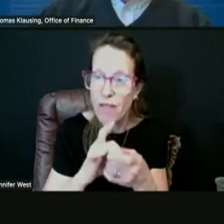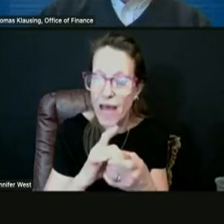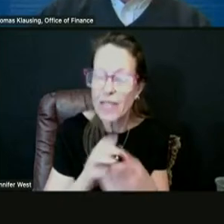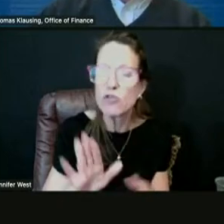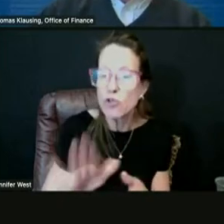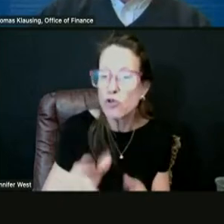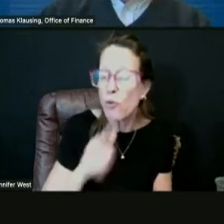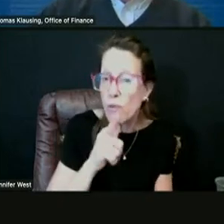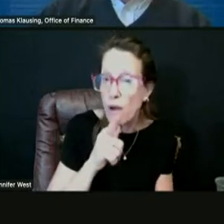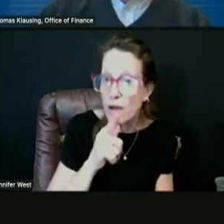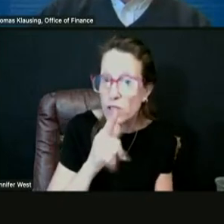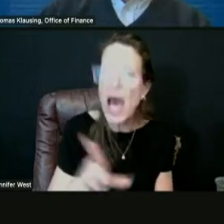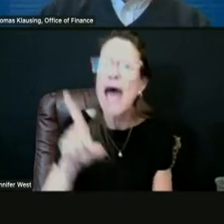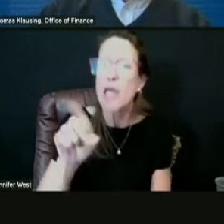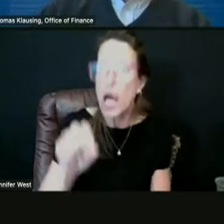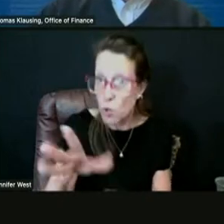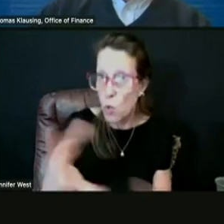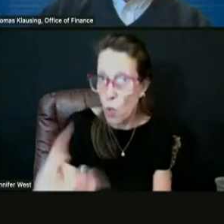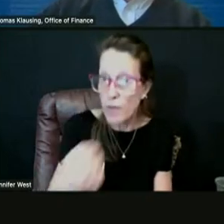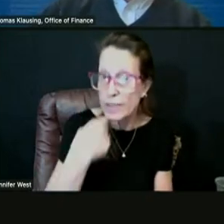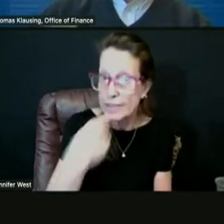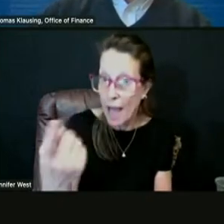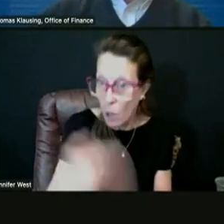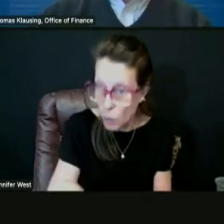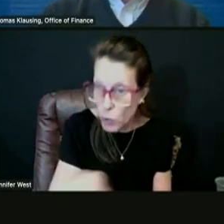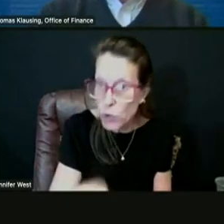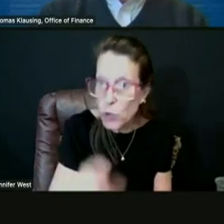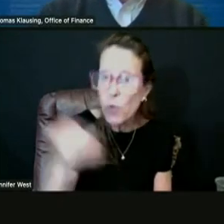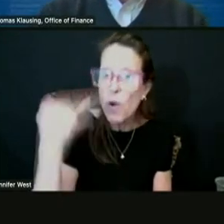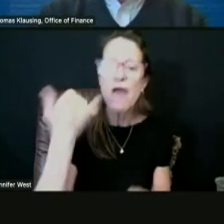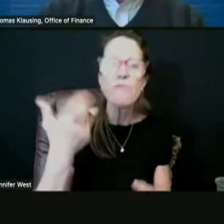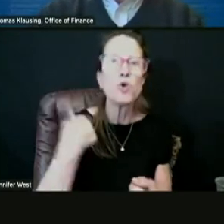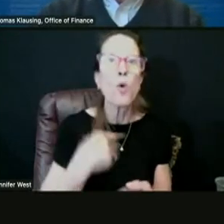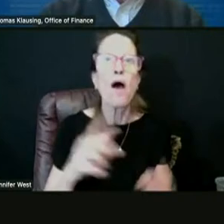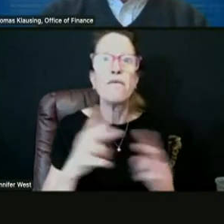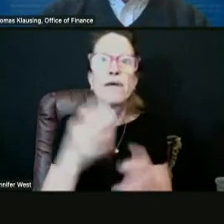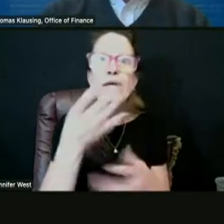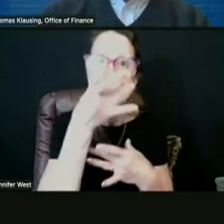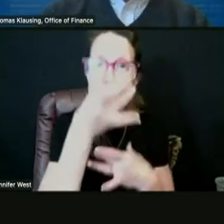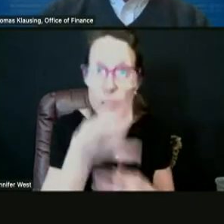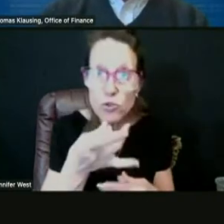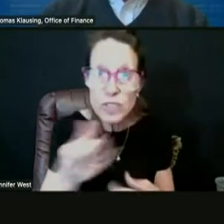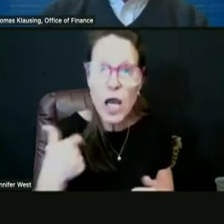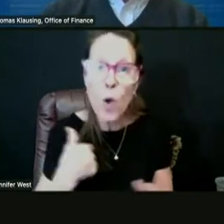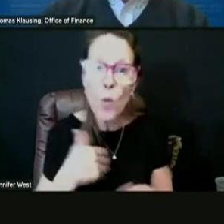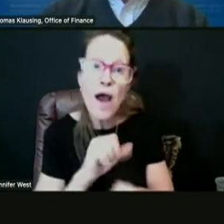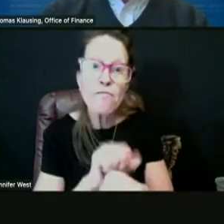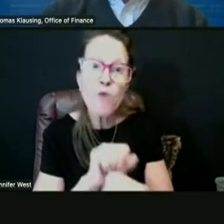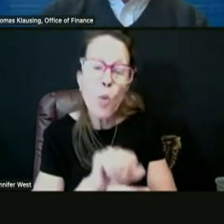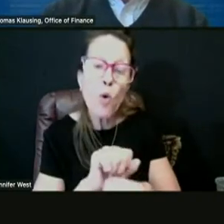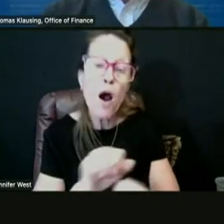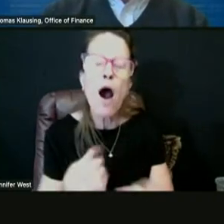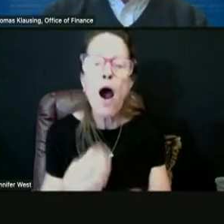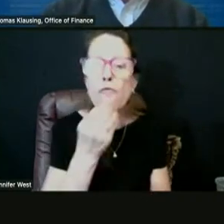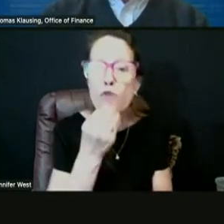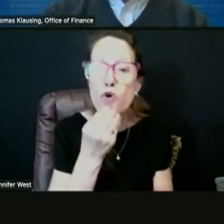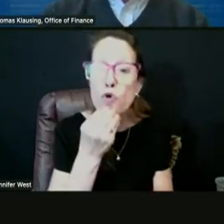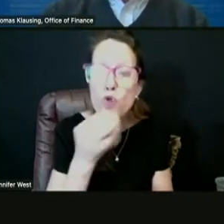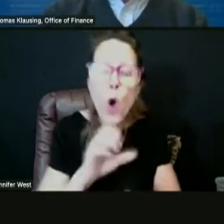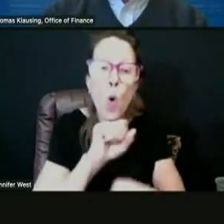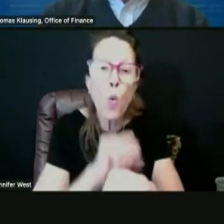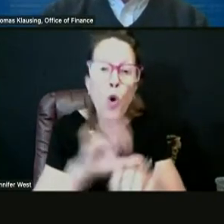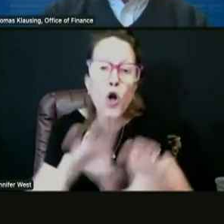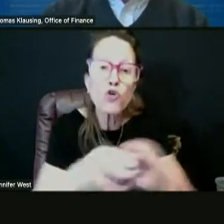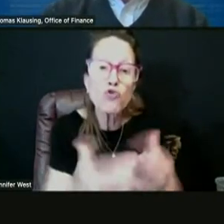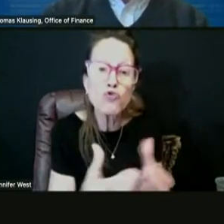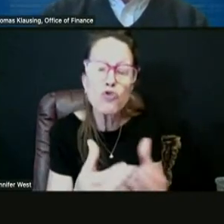want to say, if you're interested in, you know, we continue to do, we have a food work group that many of our students are a part of.